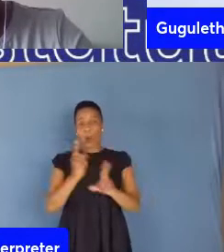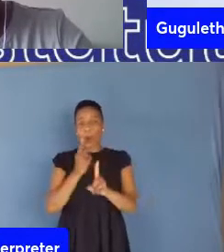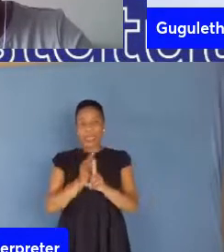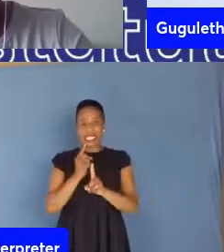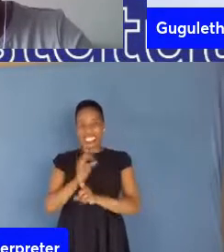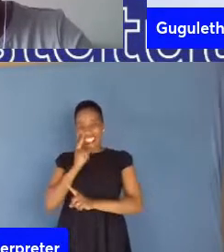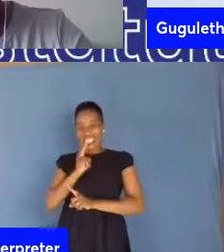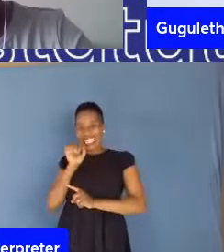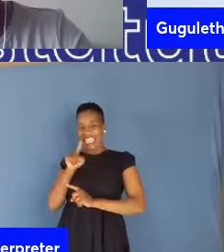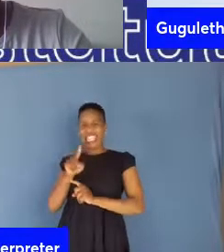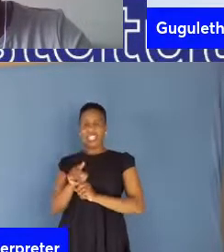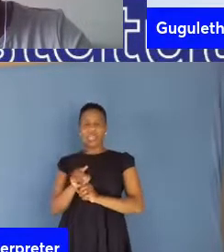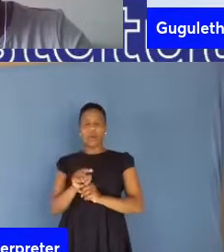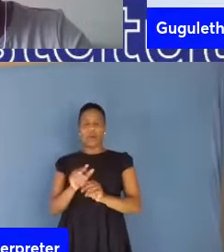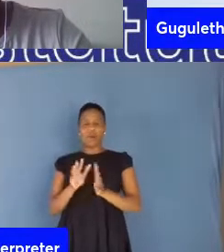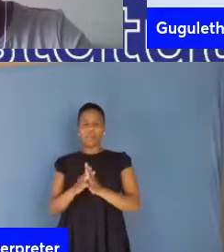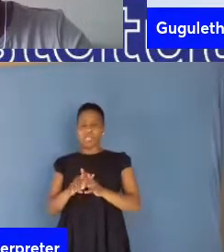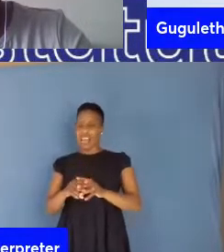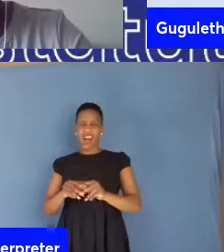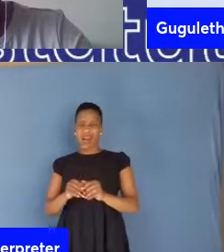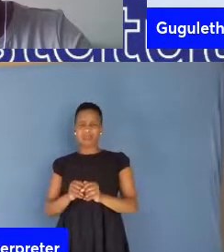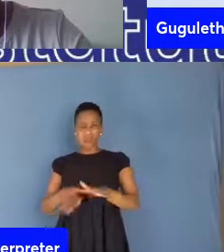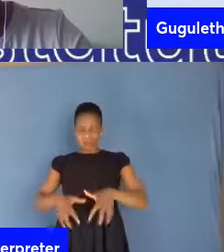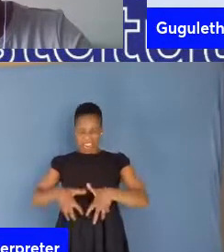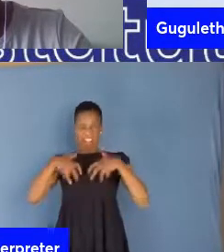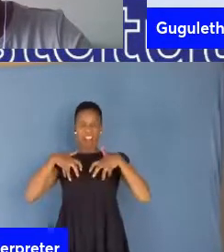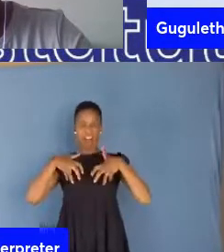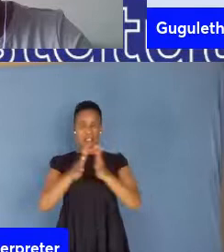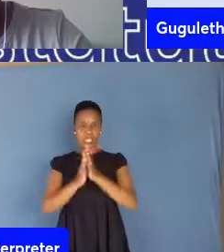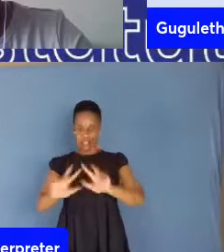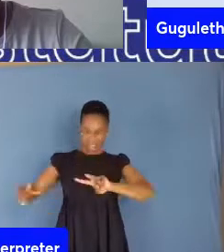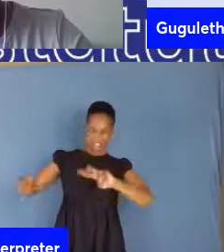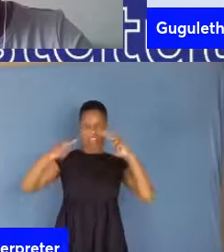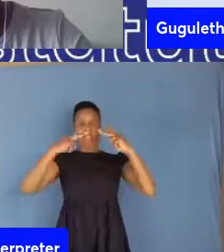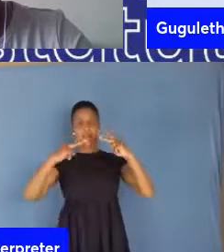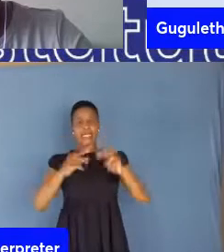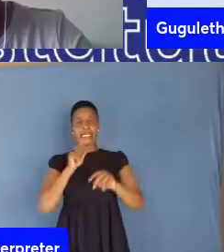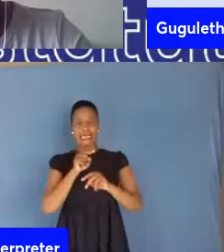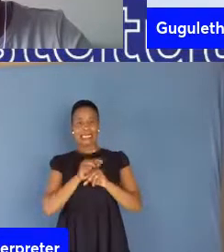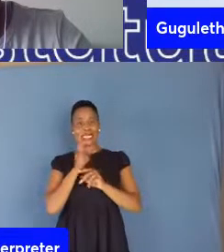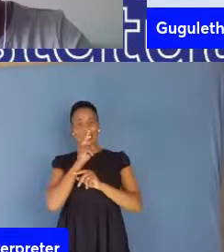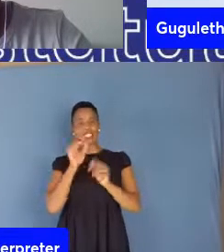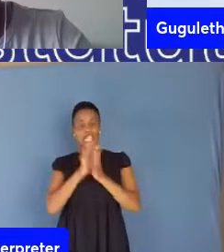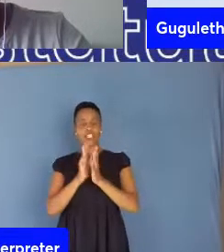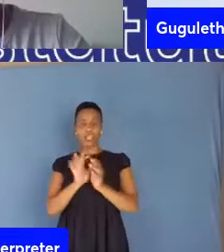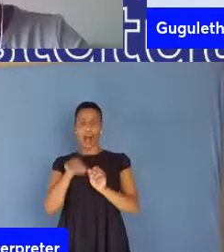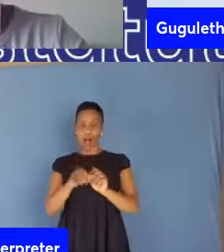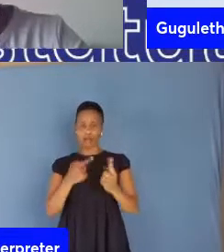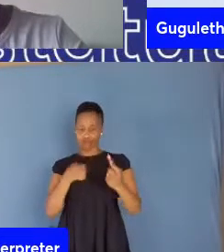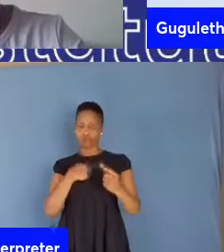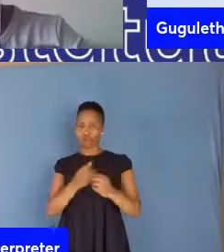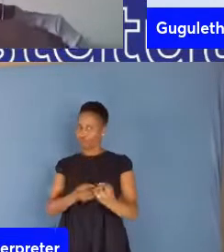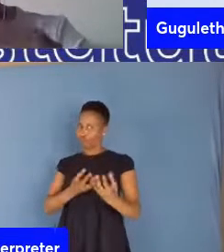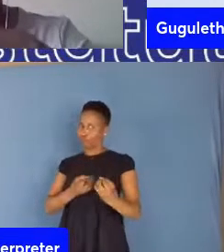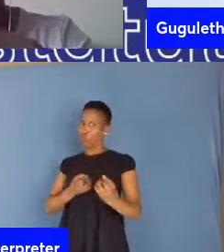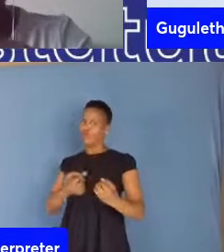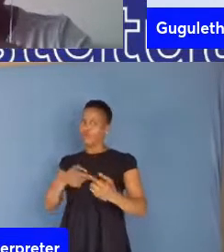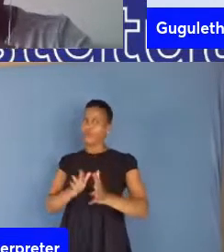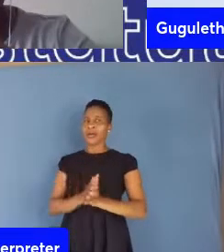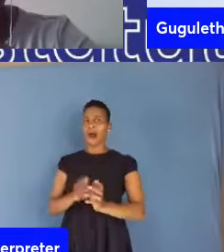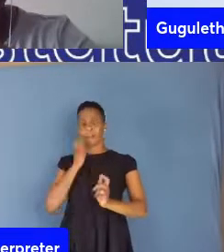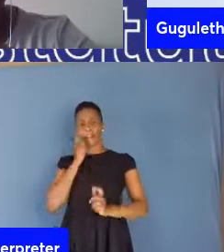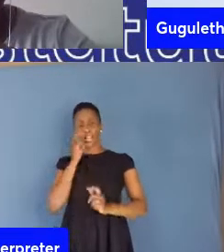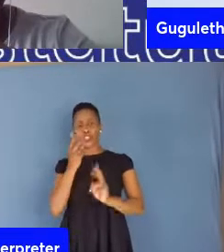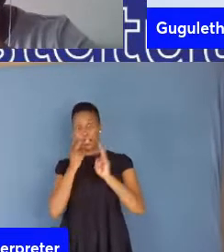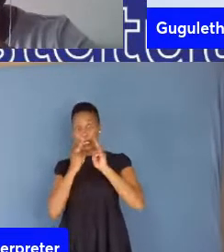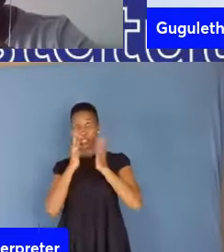in fact, aggression and anger. They are seen as expressions of masculinity, so to speak. So anything, therefore,